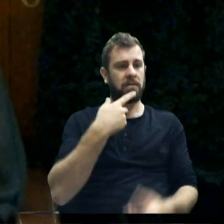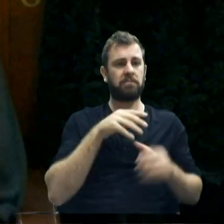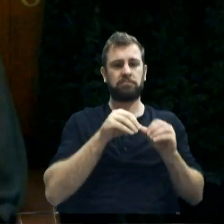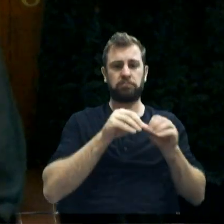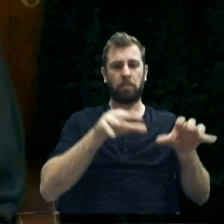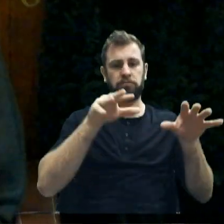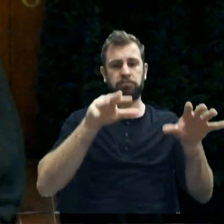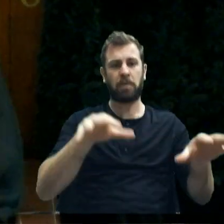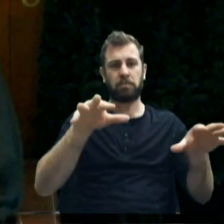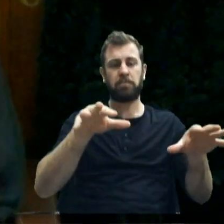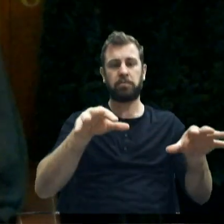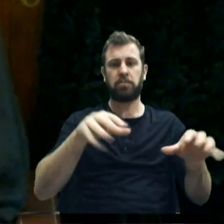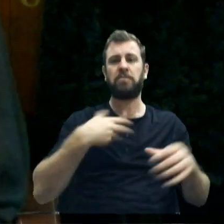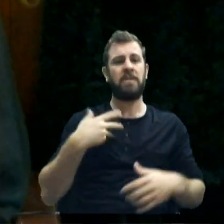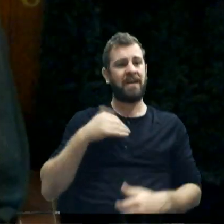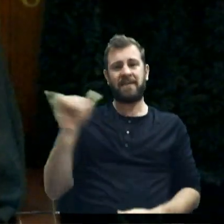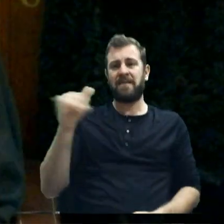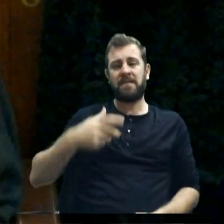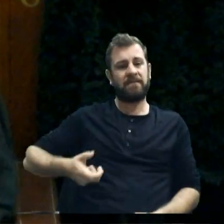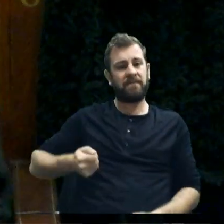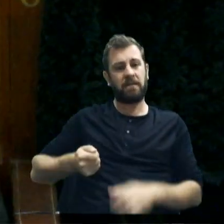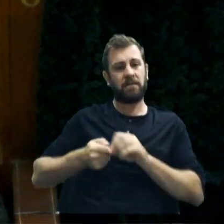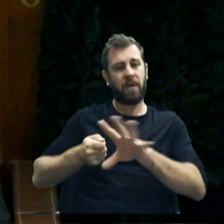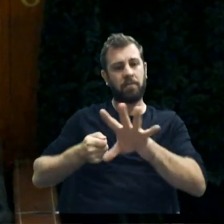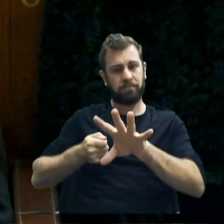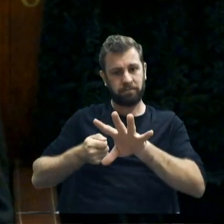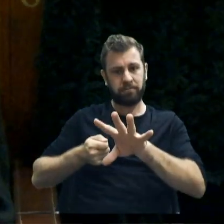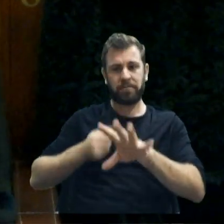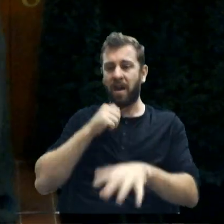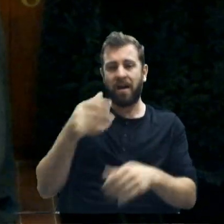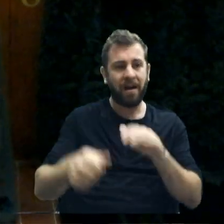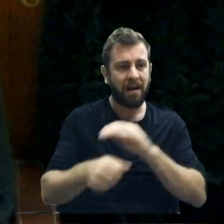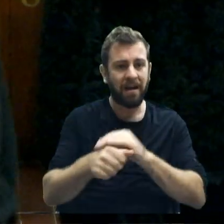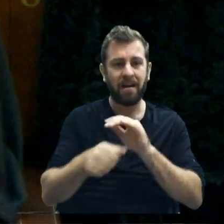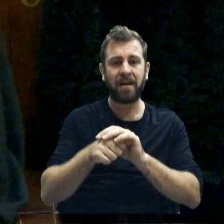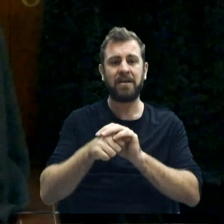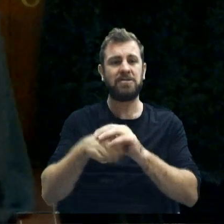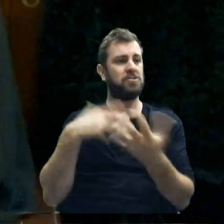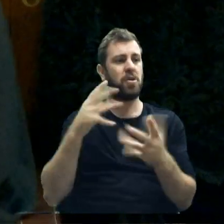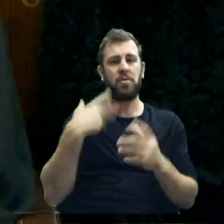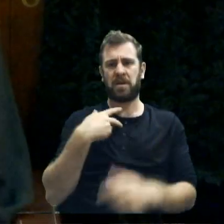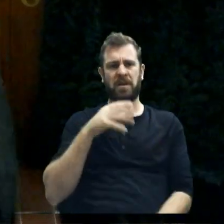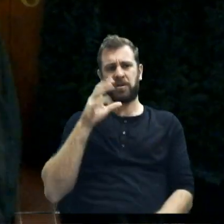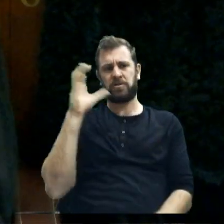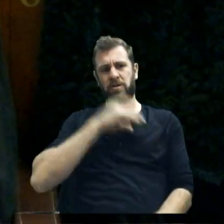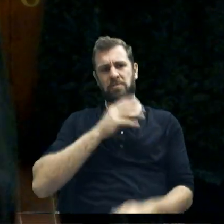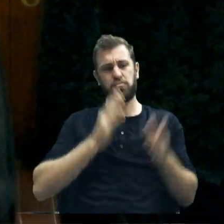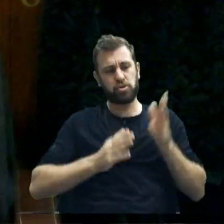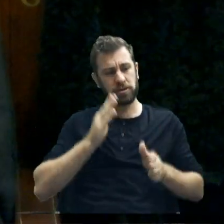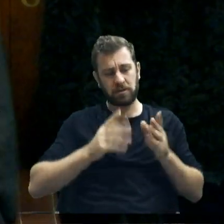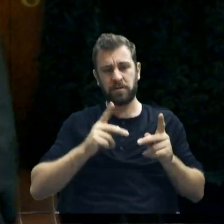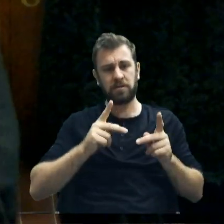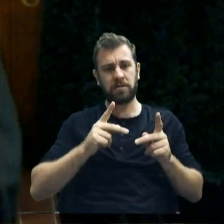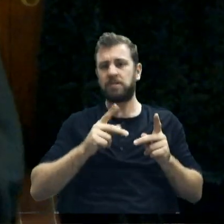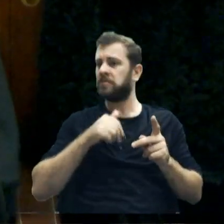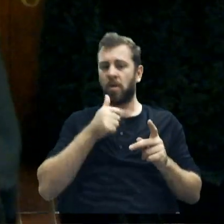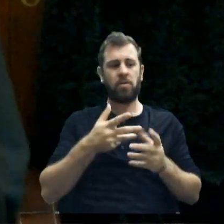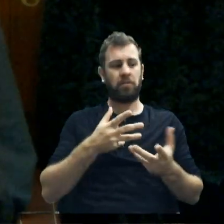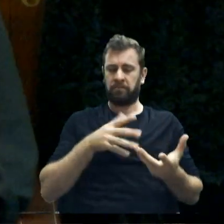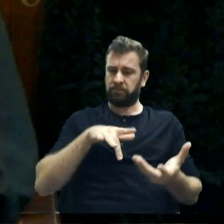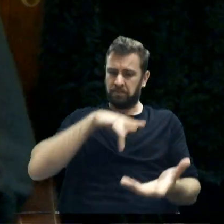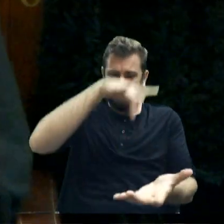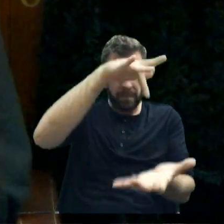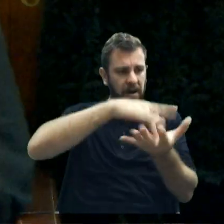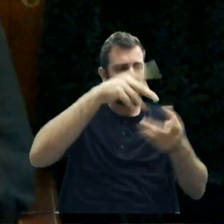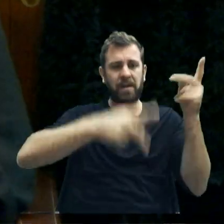people. Don't hide, don't avoid, don't be a stranger. Be with the people, in the middle of the people. The very